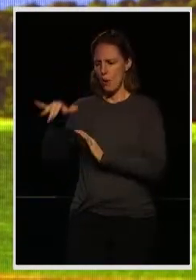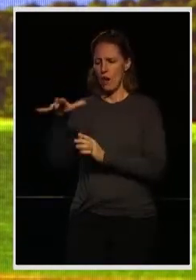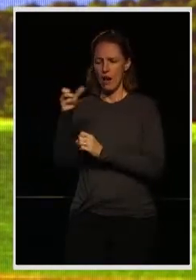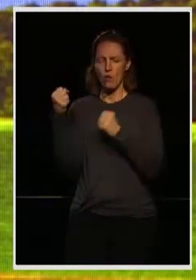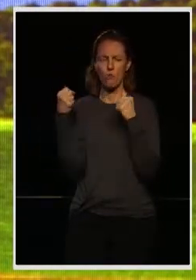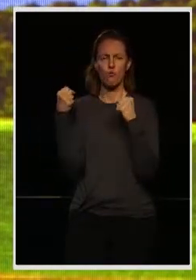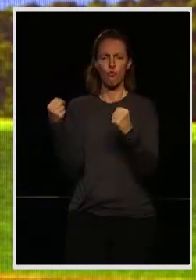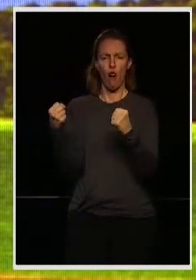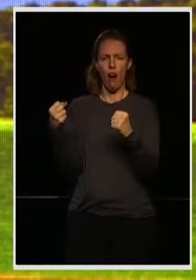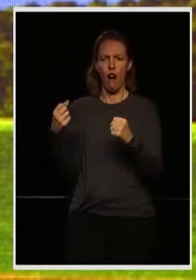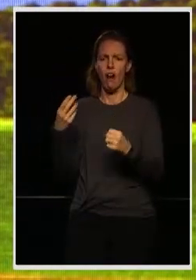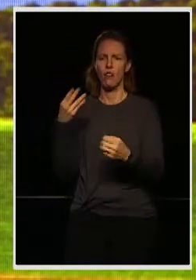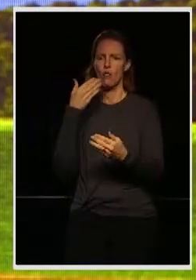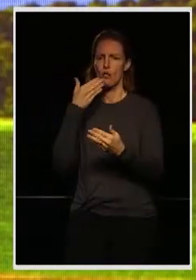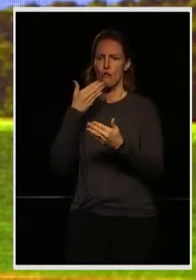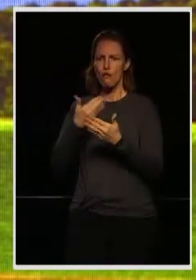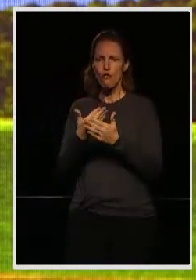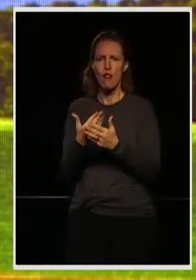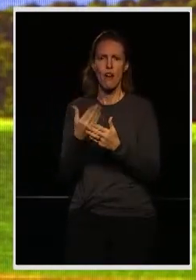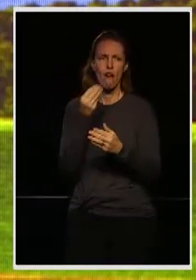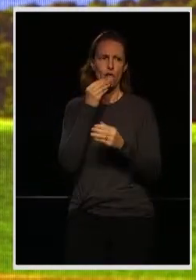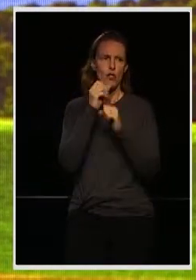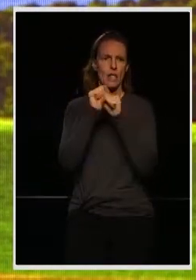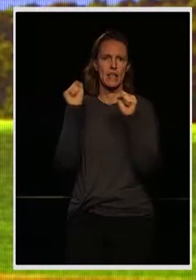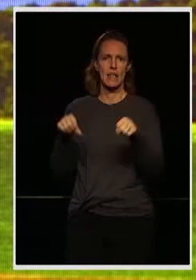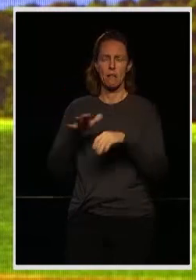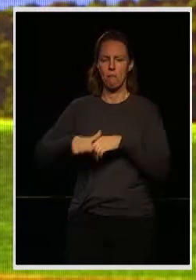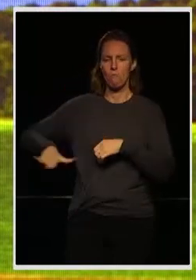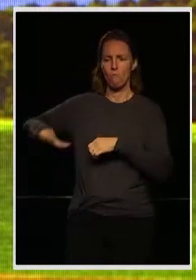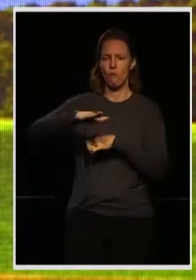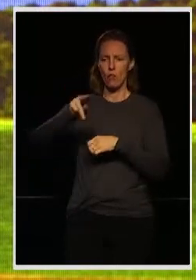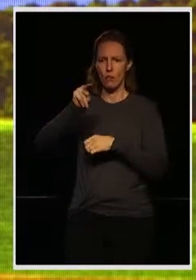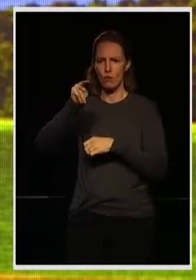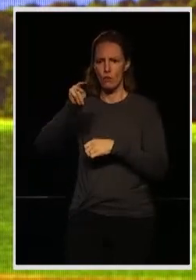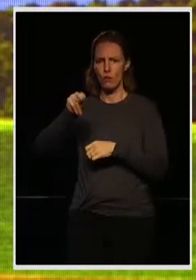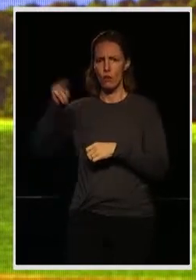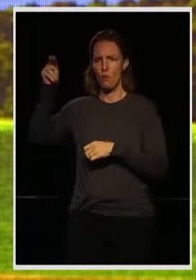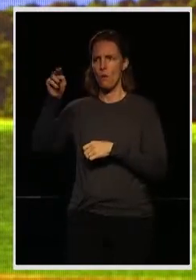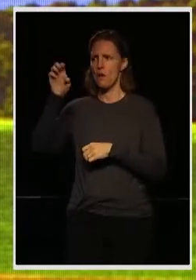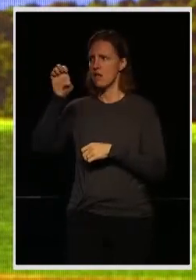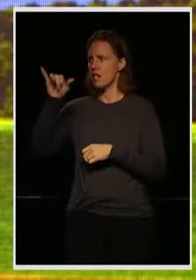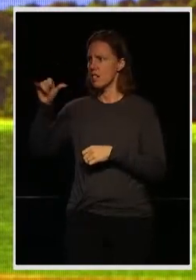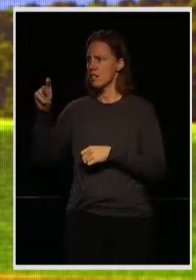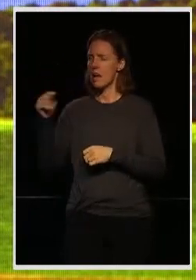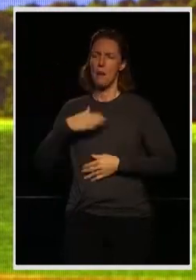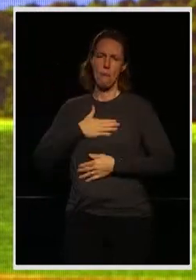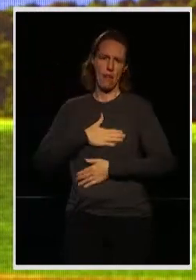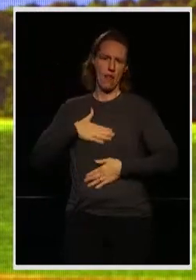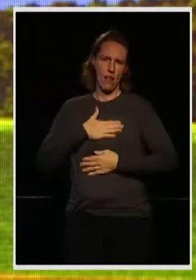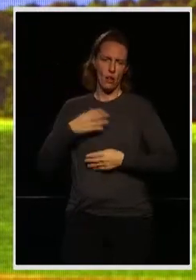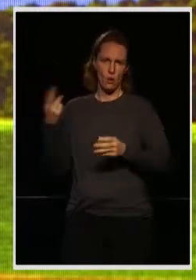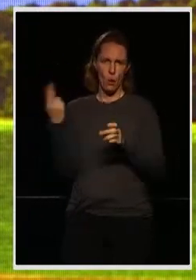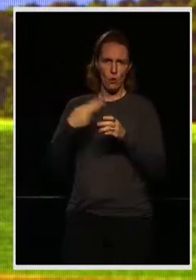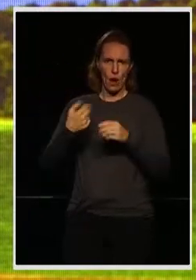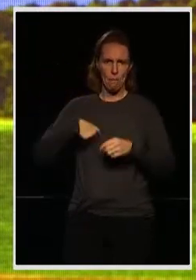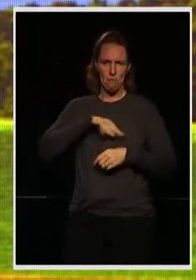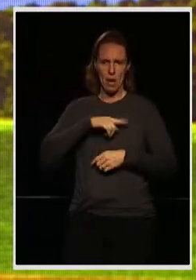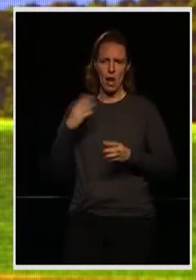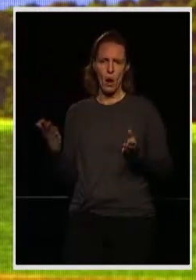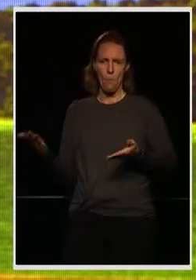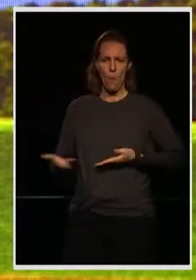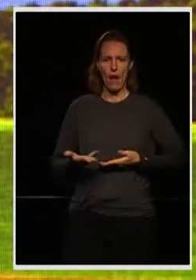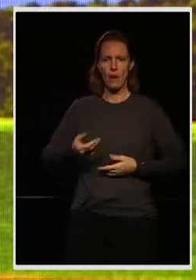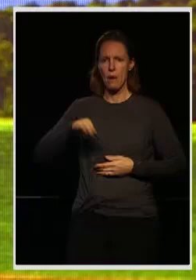resilient food system across the Northeast. please join me in welcoming